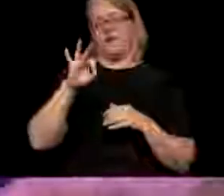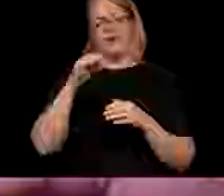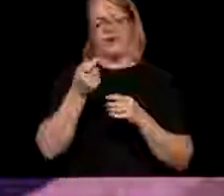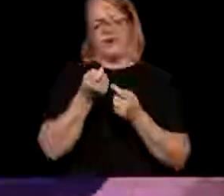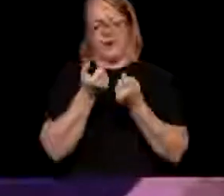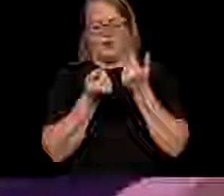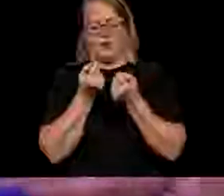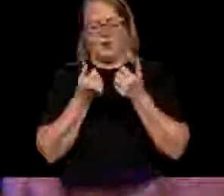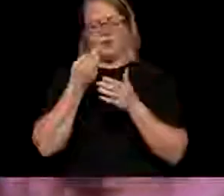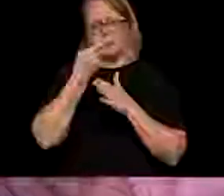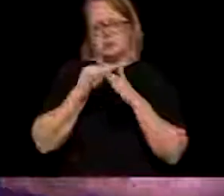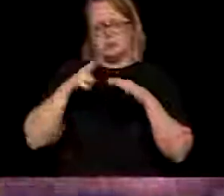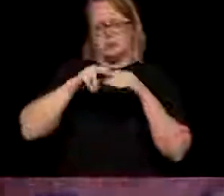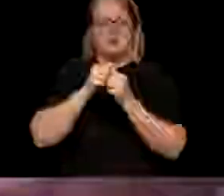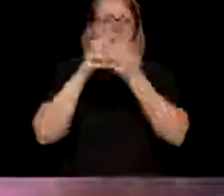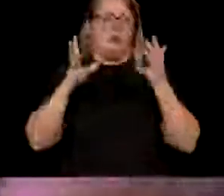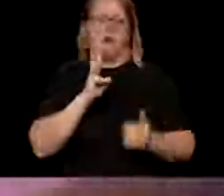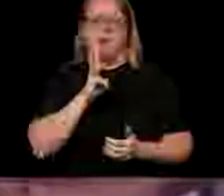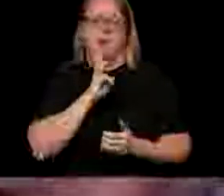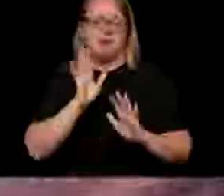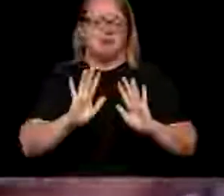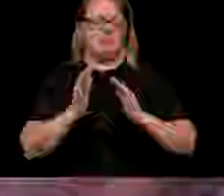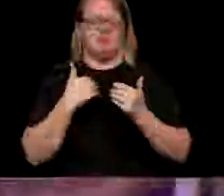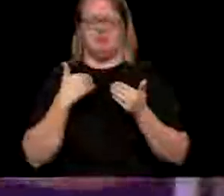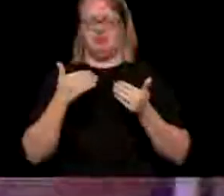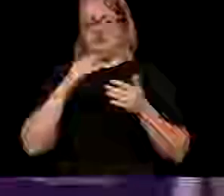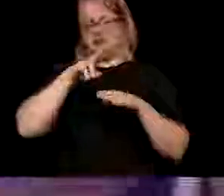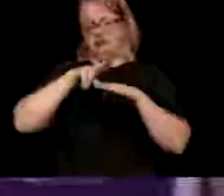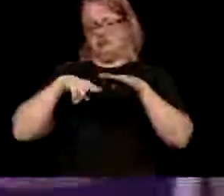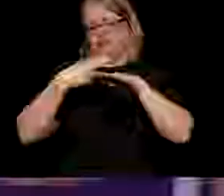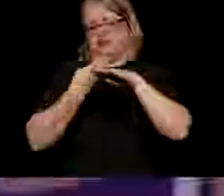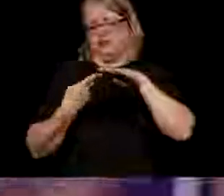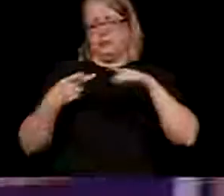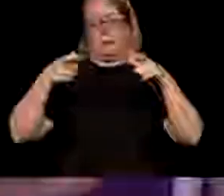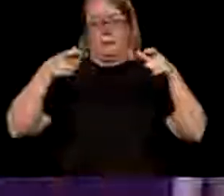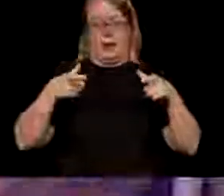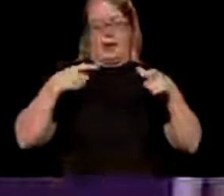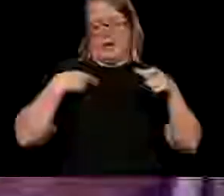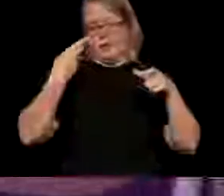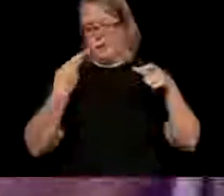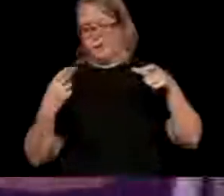can get some of those big chunks off and go right into the red.